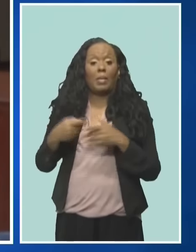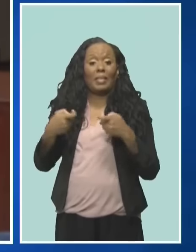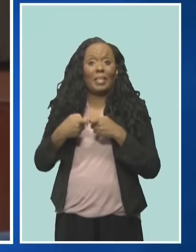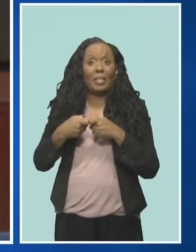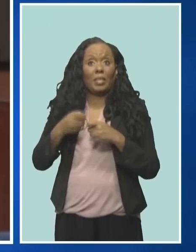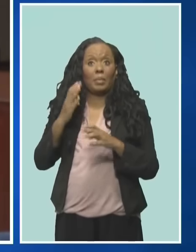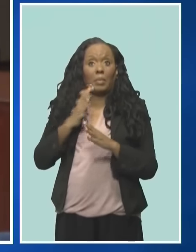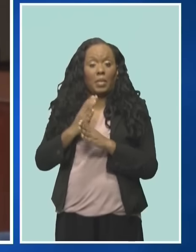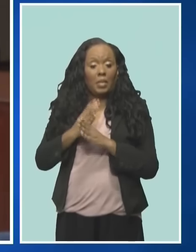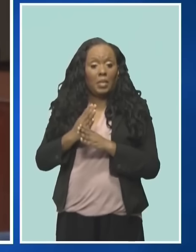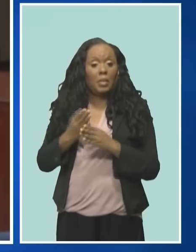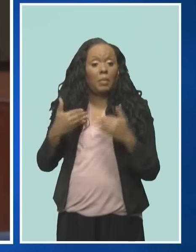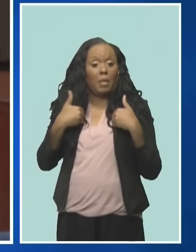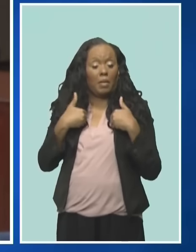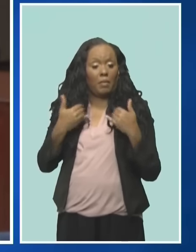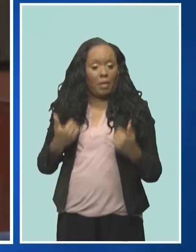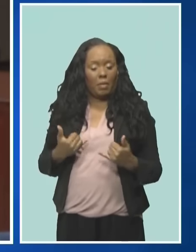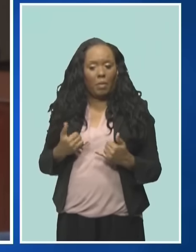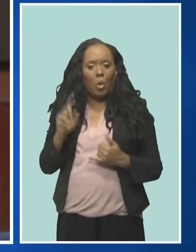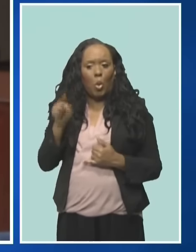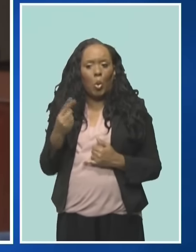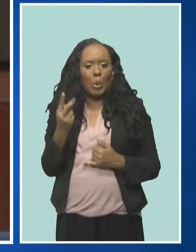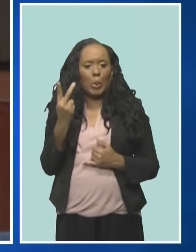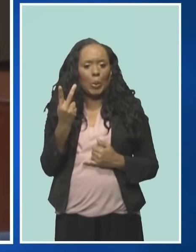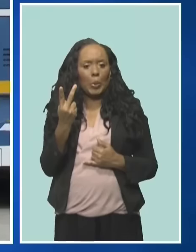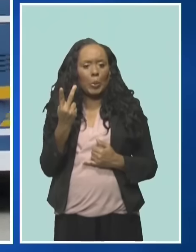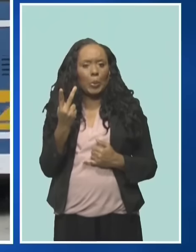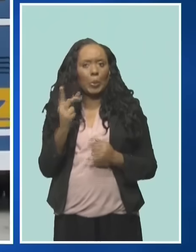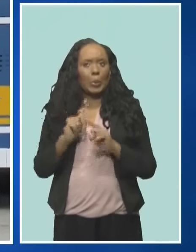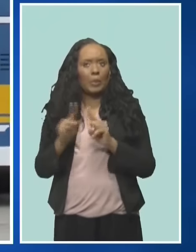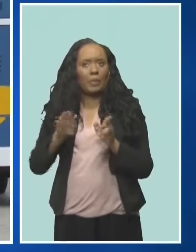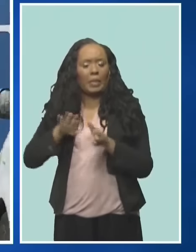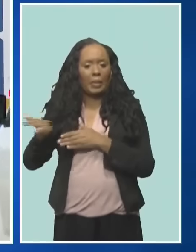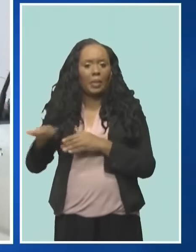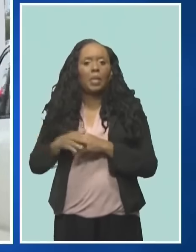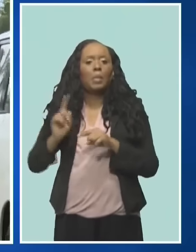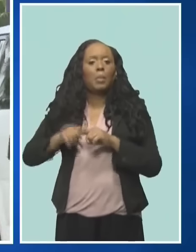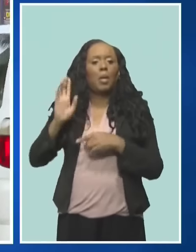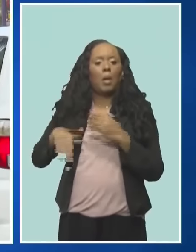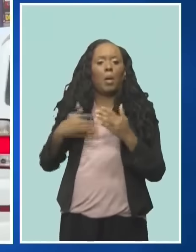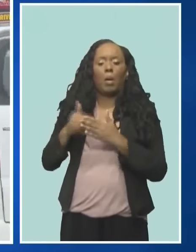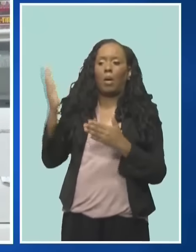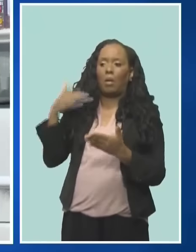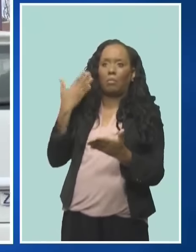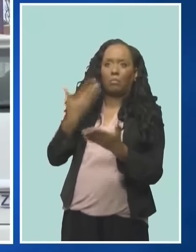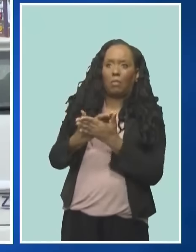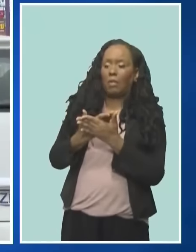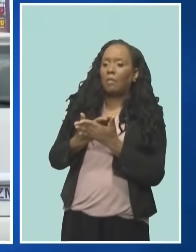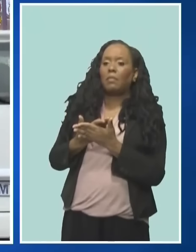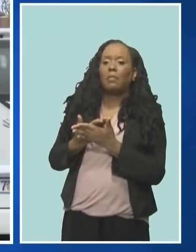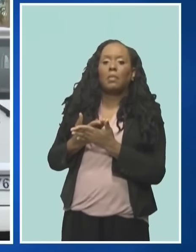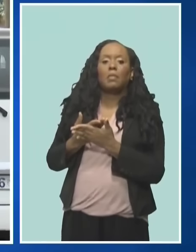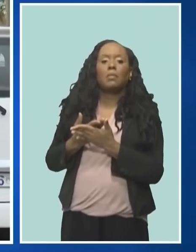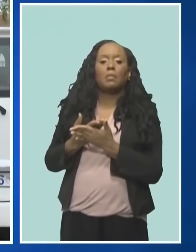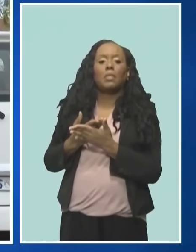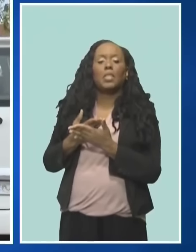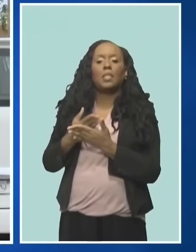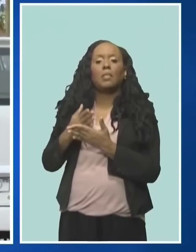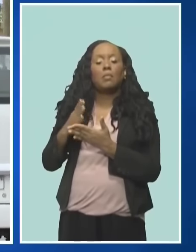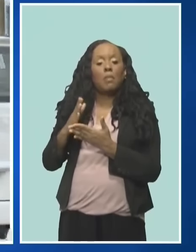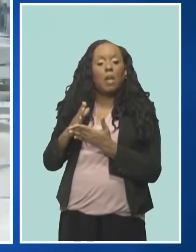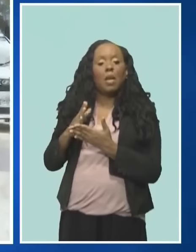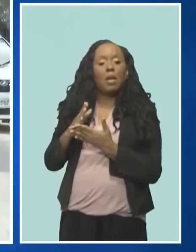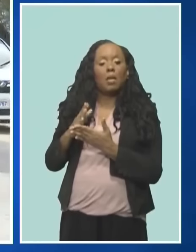the 2 that came in January, February, arrived in Barbados between July and September, in